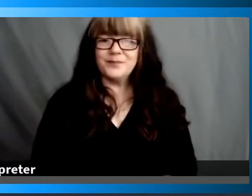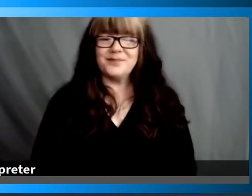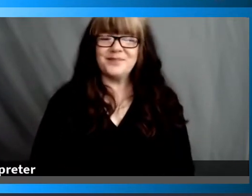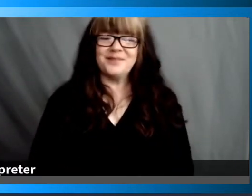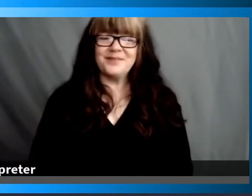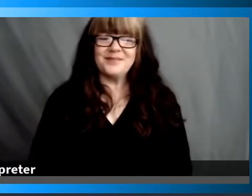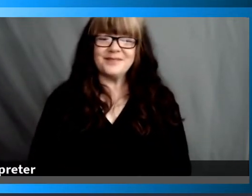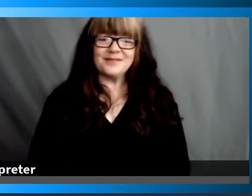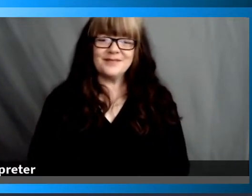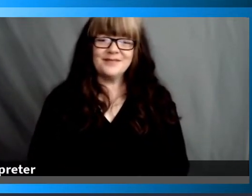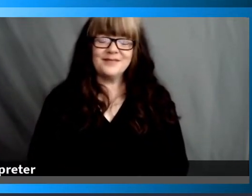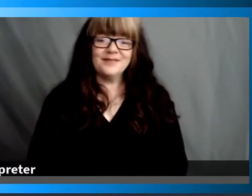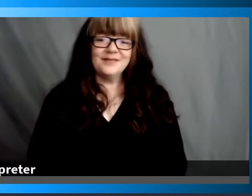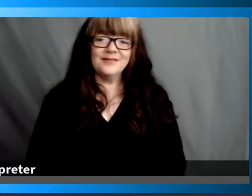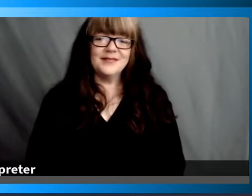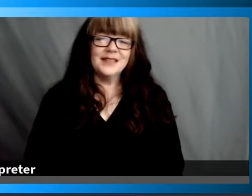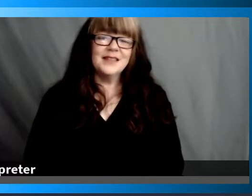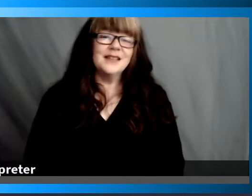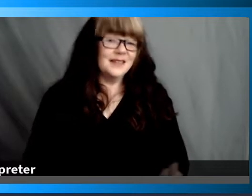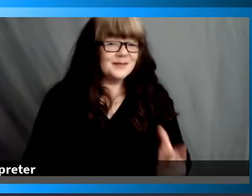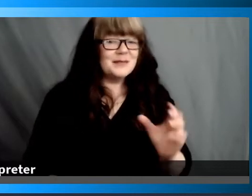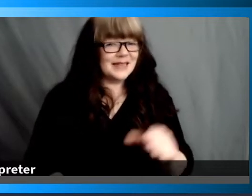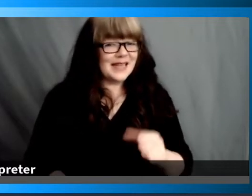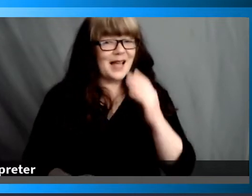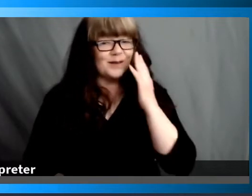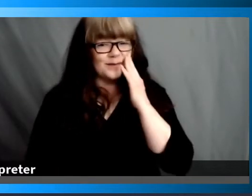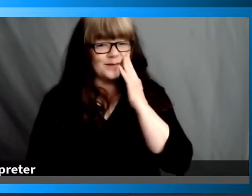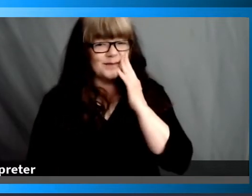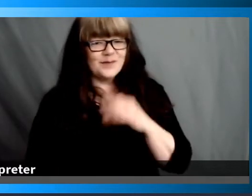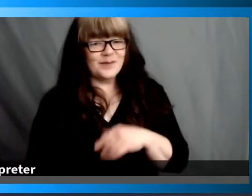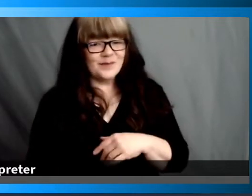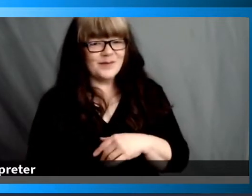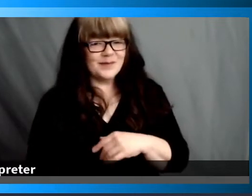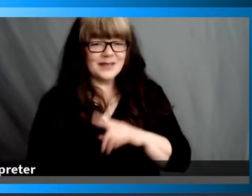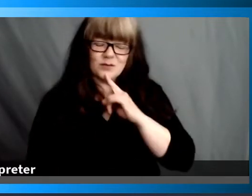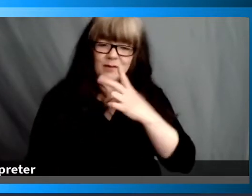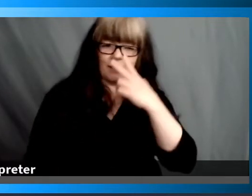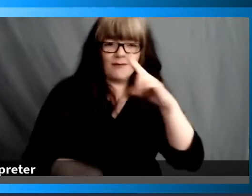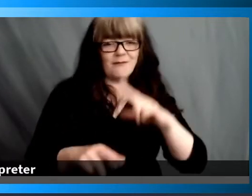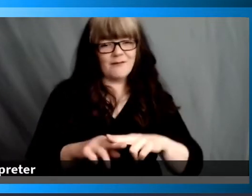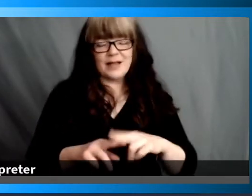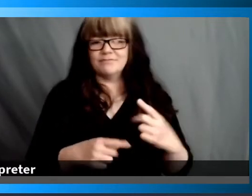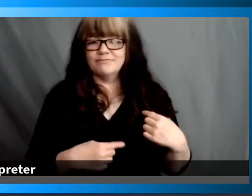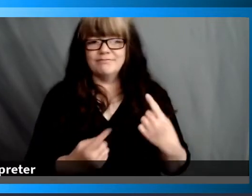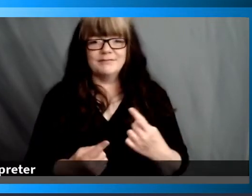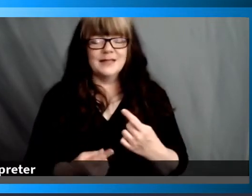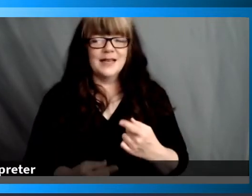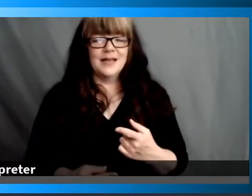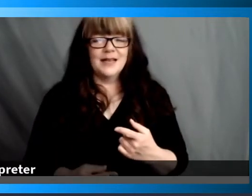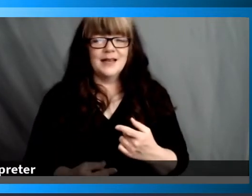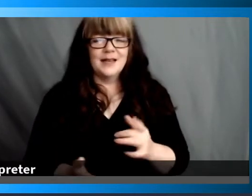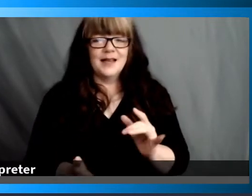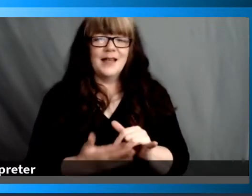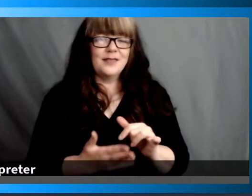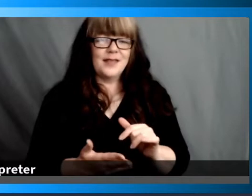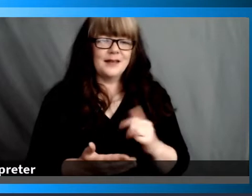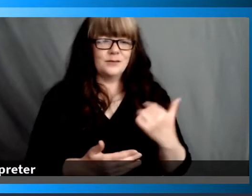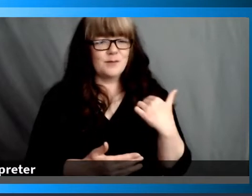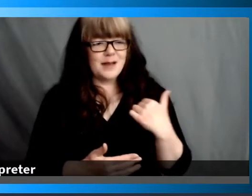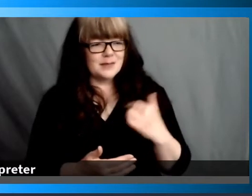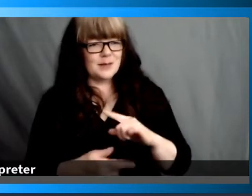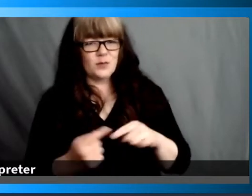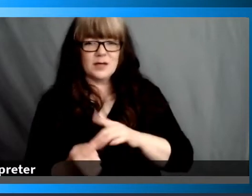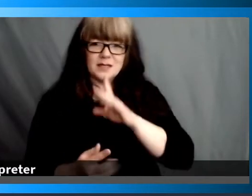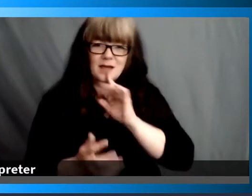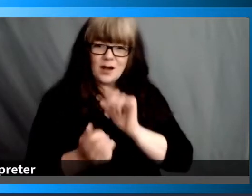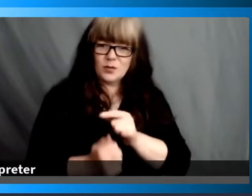So you don't want to worry about these things. But yeah, no, it was, it's been fun. It's so, it just reminded me of like when I talked to you about how much